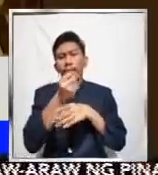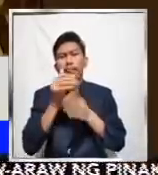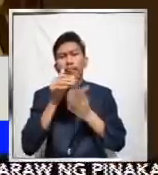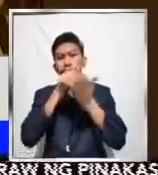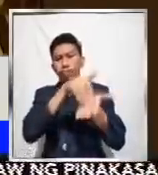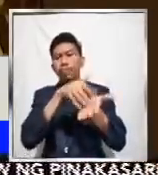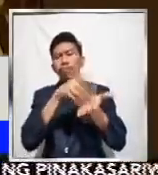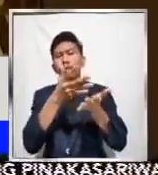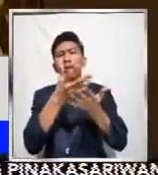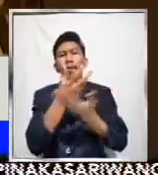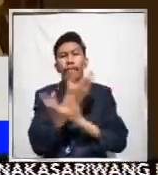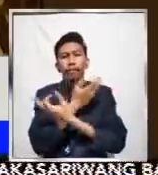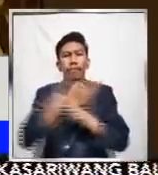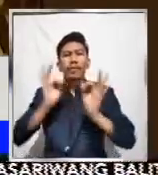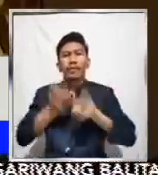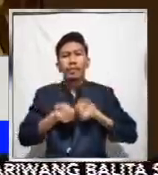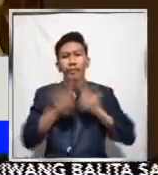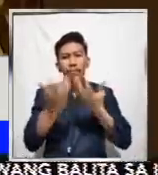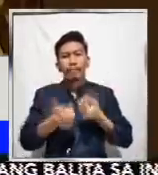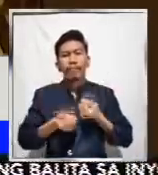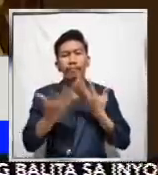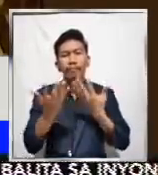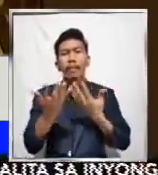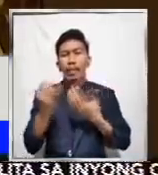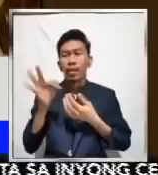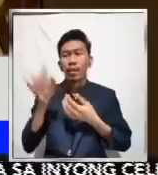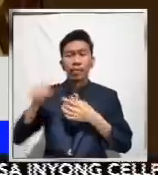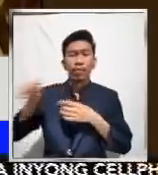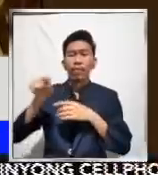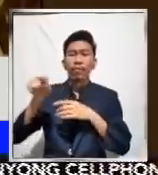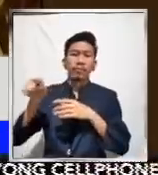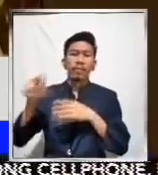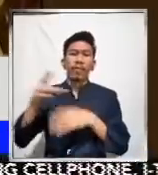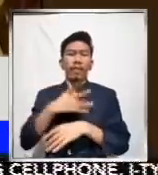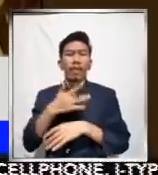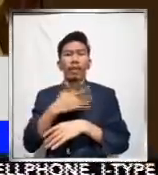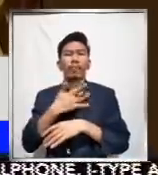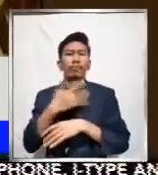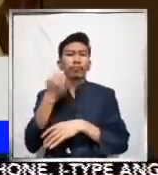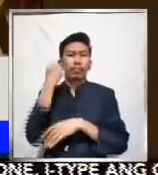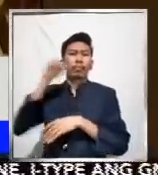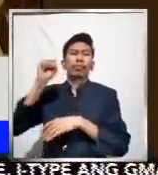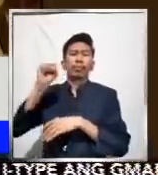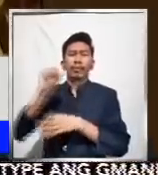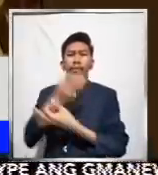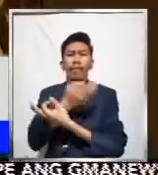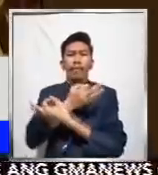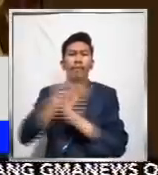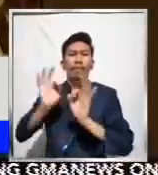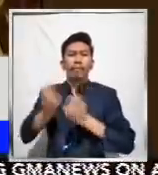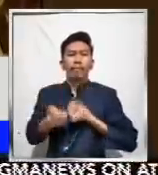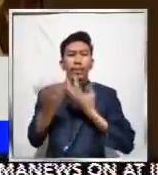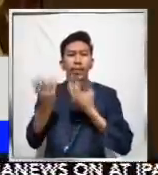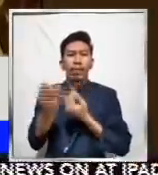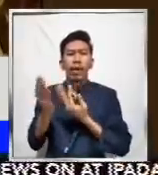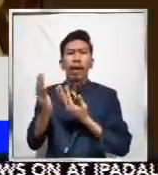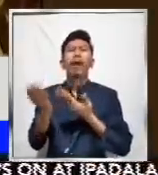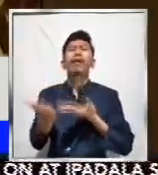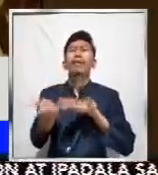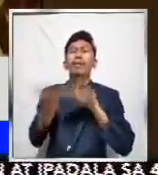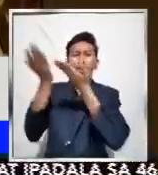violated, please go to court. Not in this hearing for the renewal of